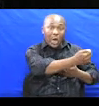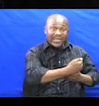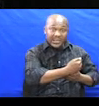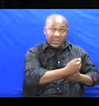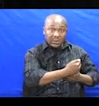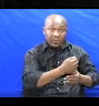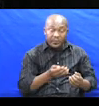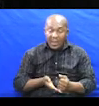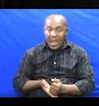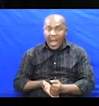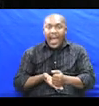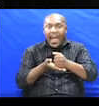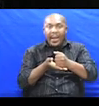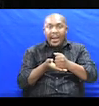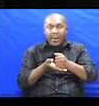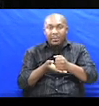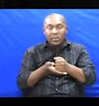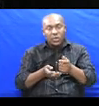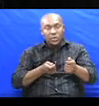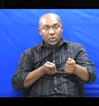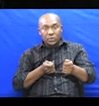tax collected from Africans